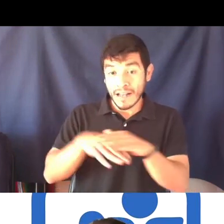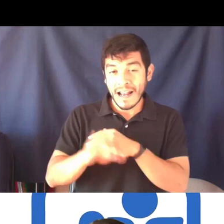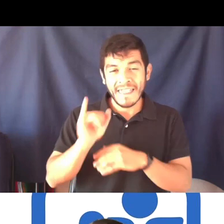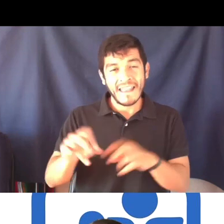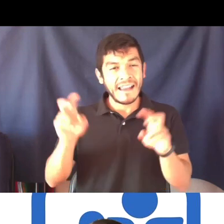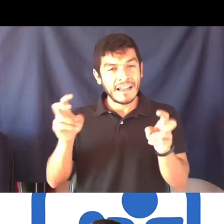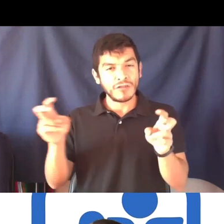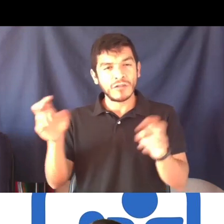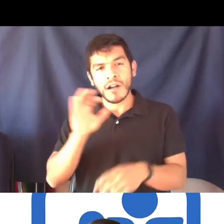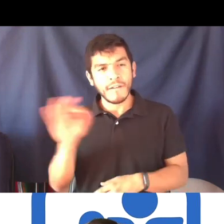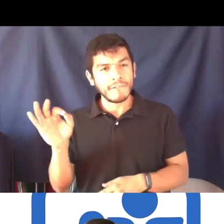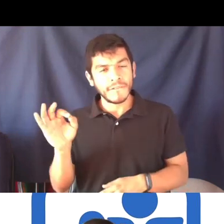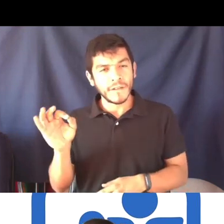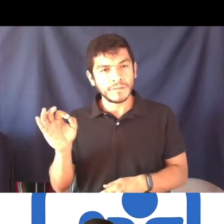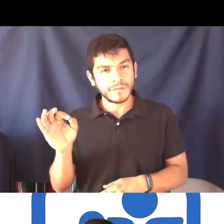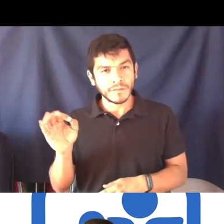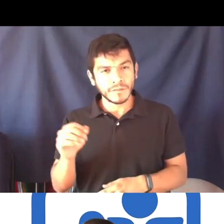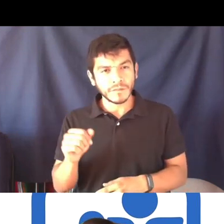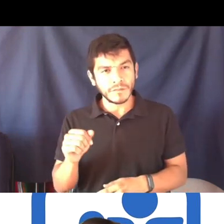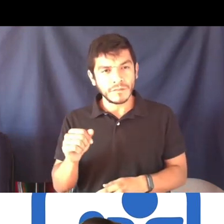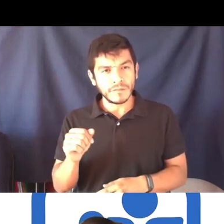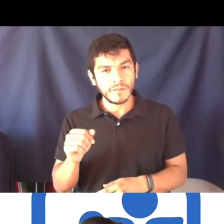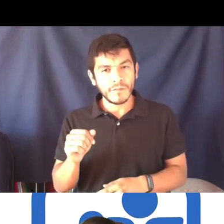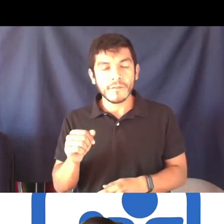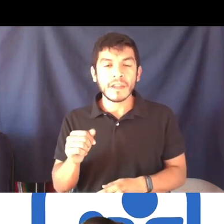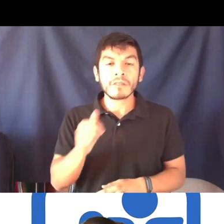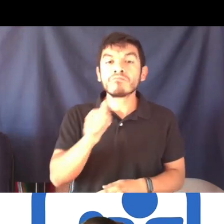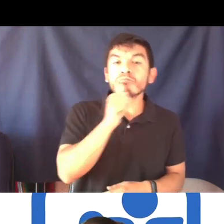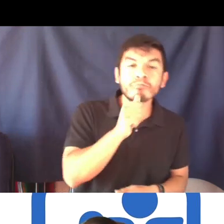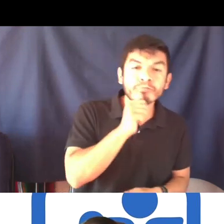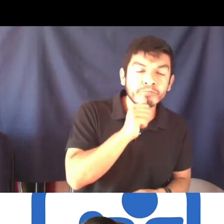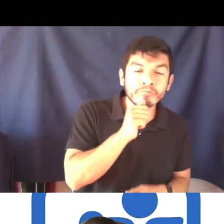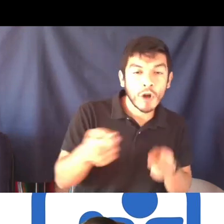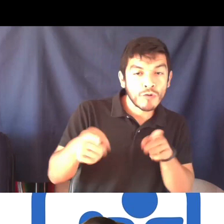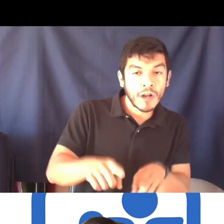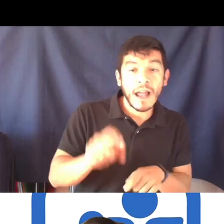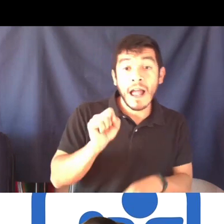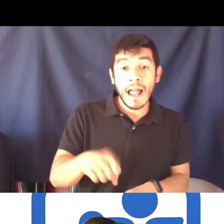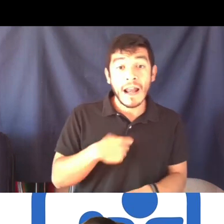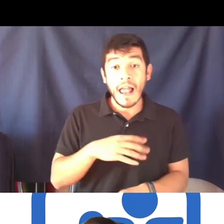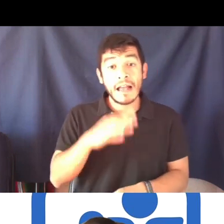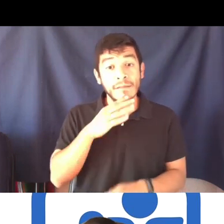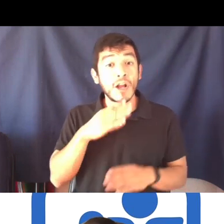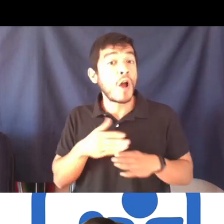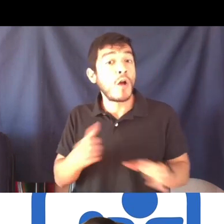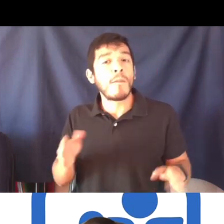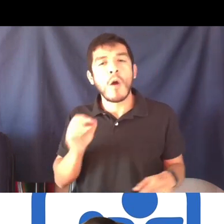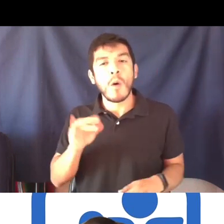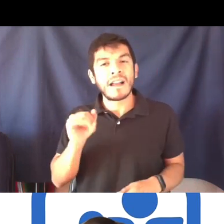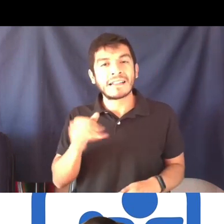of you know, confidentiality. Can I even speak openly, or is